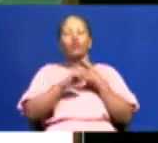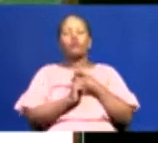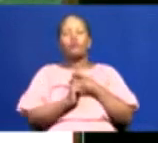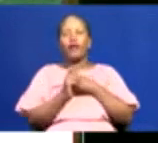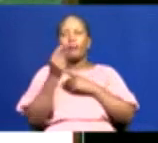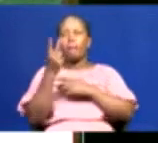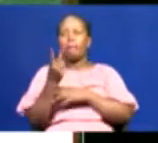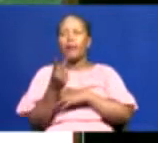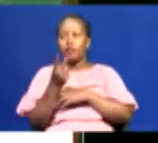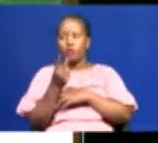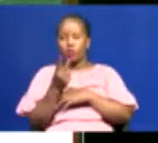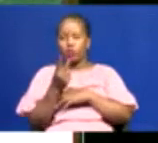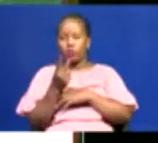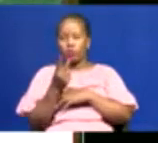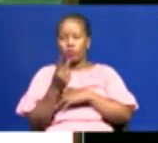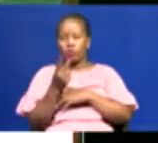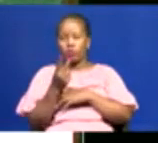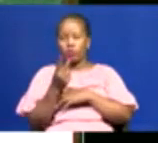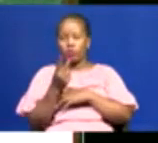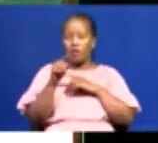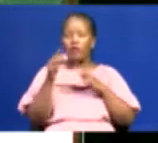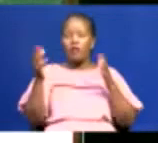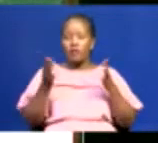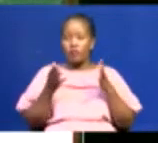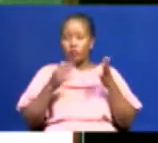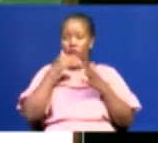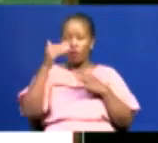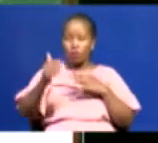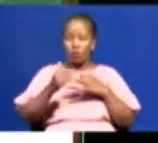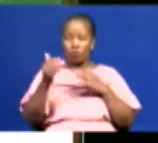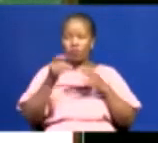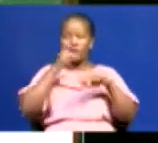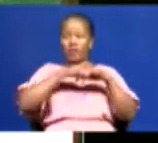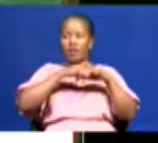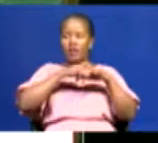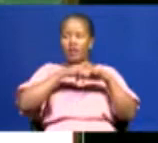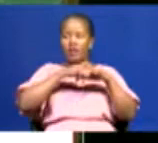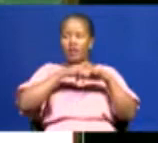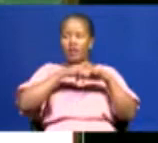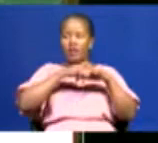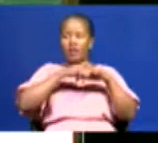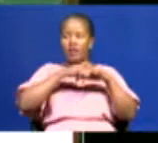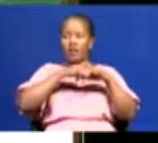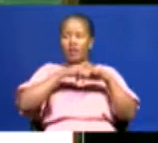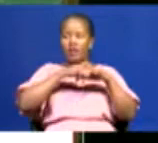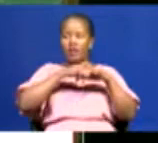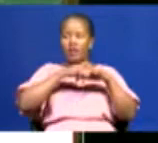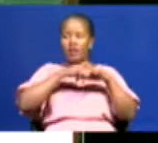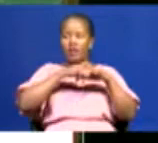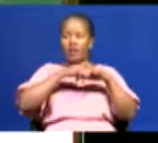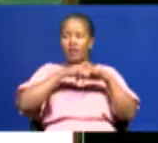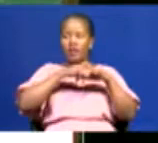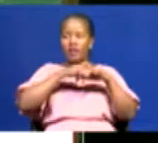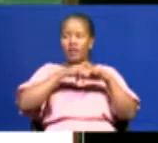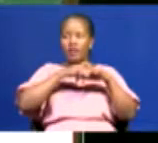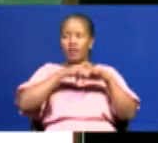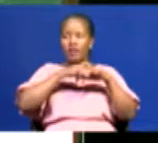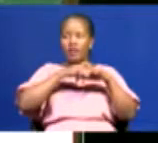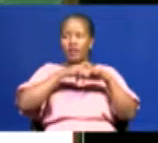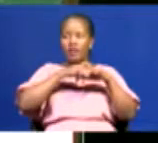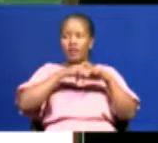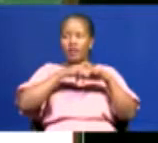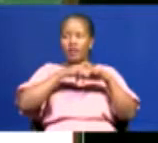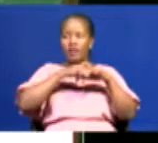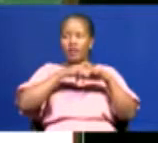doubles. And this is where all the time we do like punishing power, punishing points. And finally, what does it